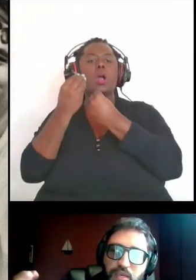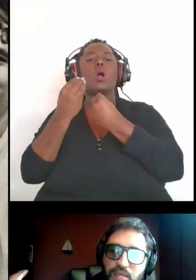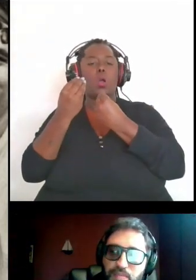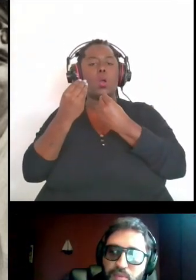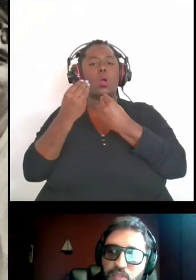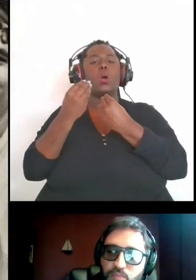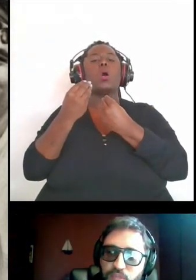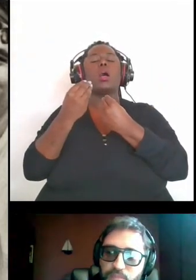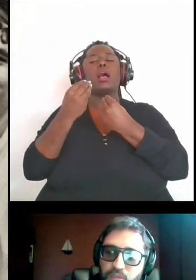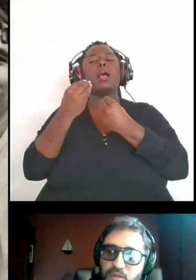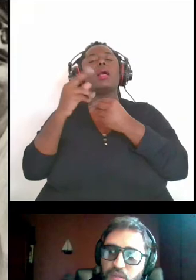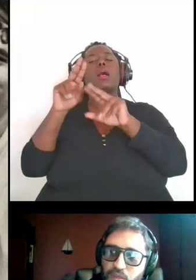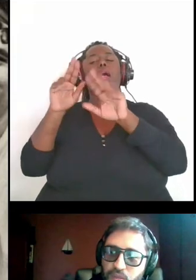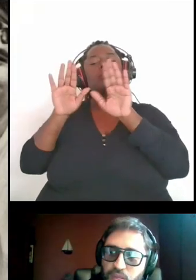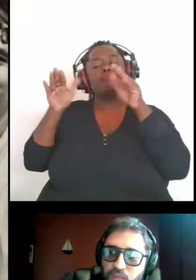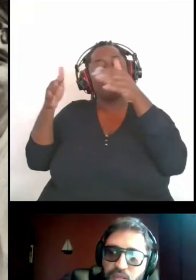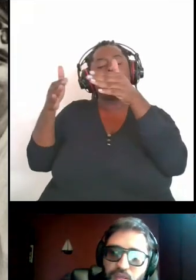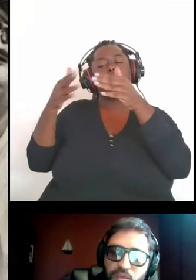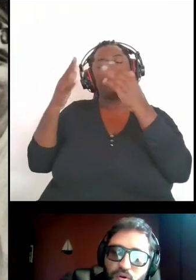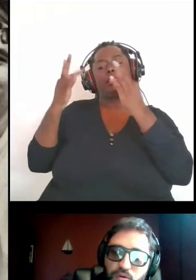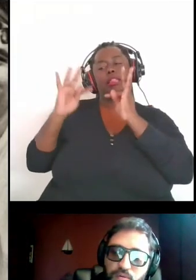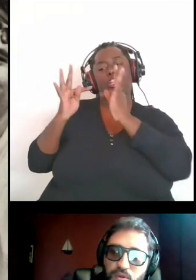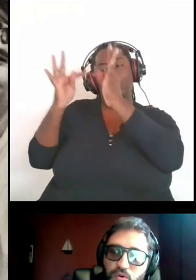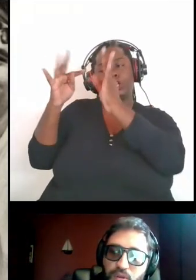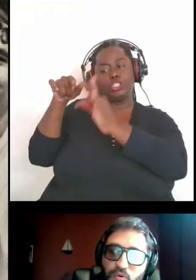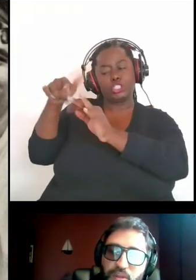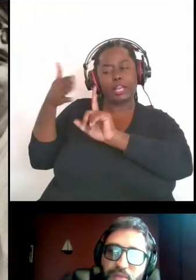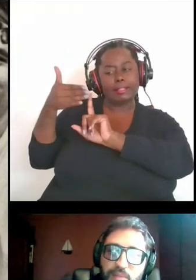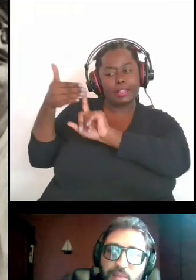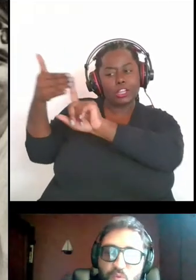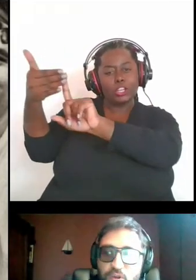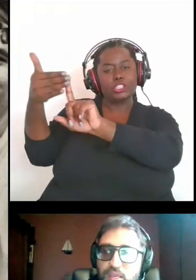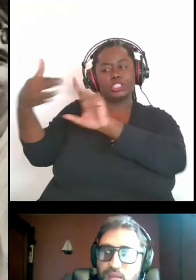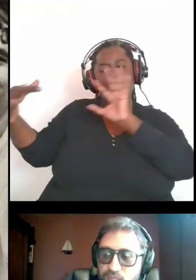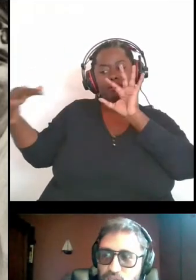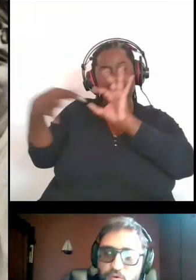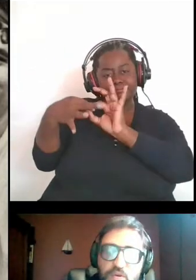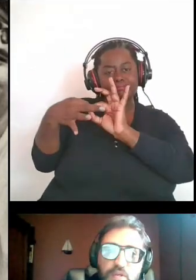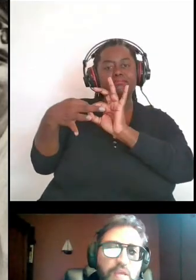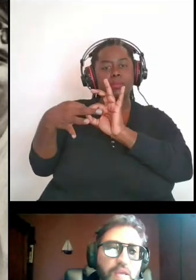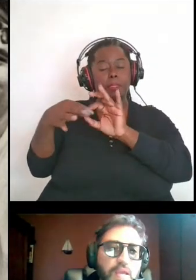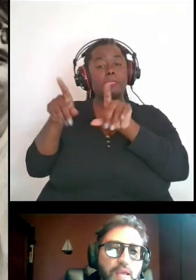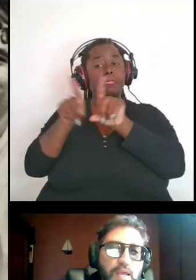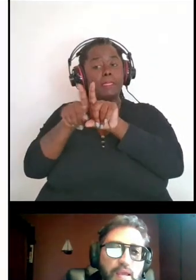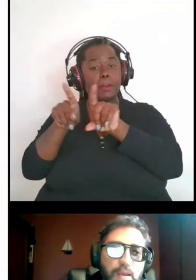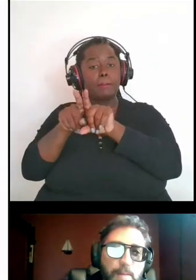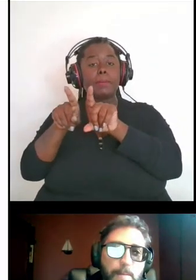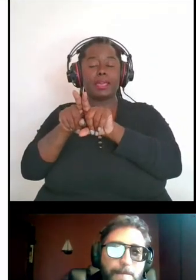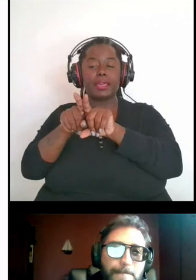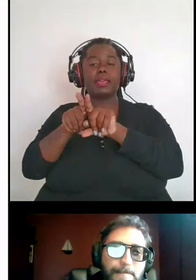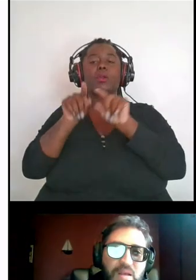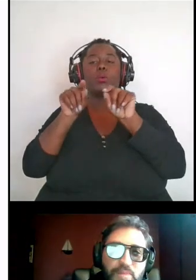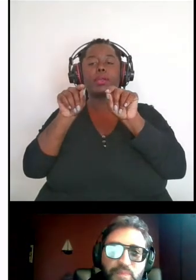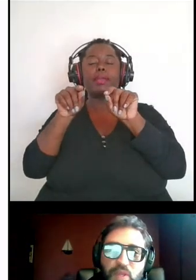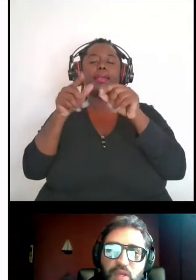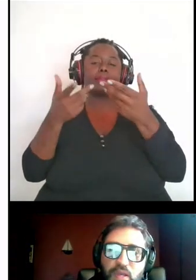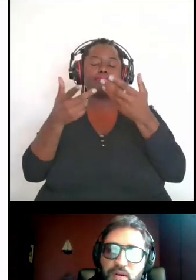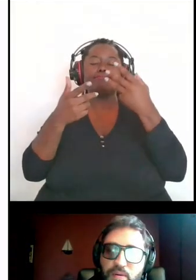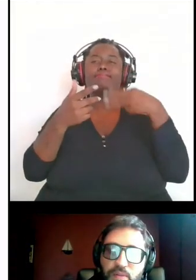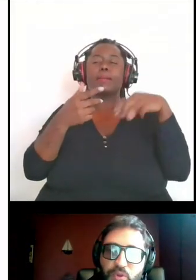based on this technological perspective so I try to connect these issues with technology